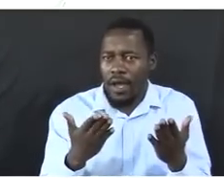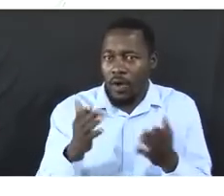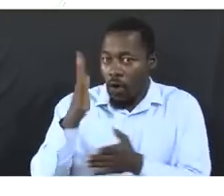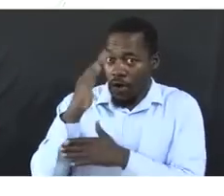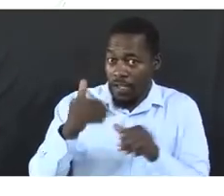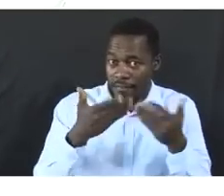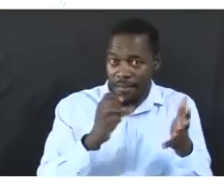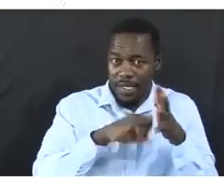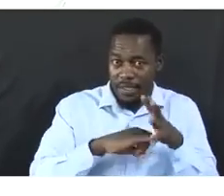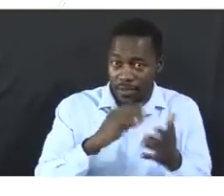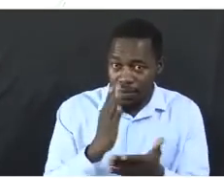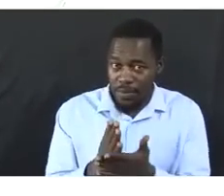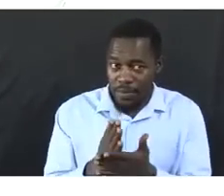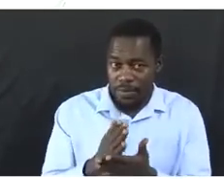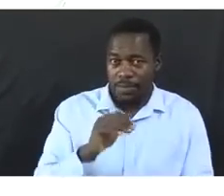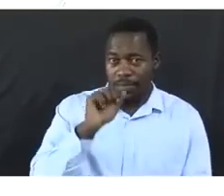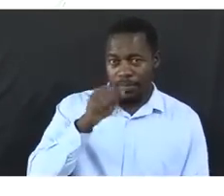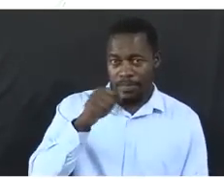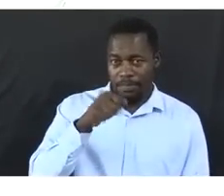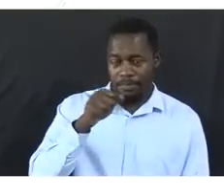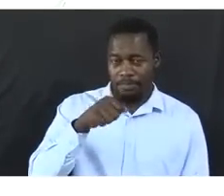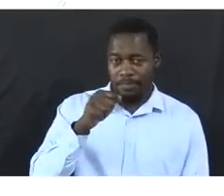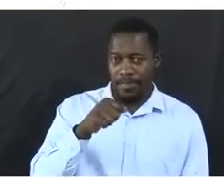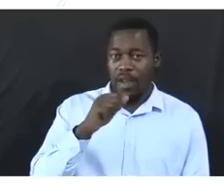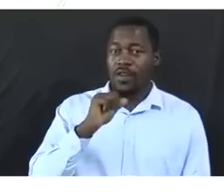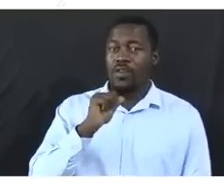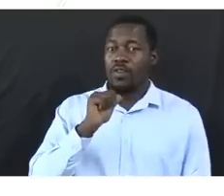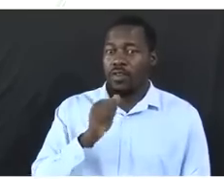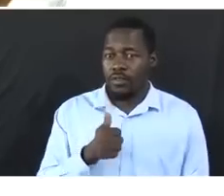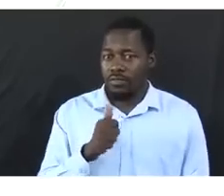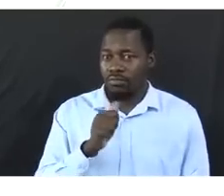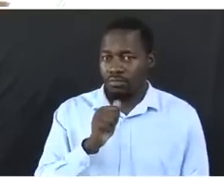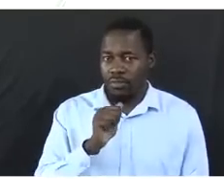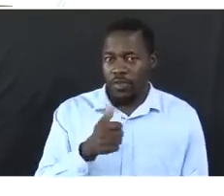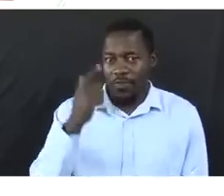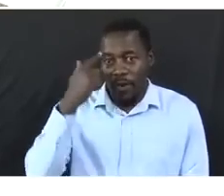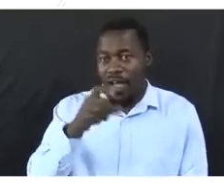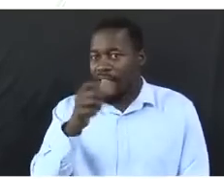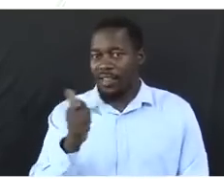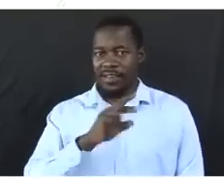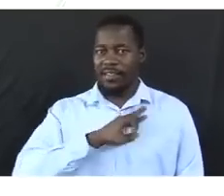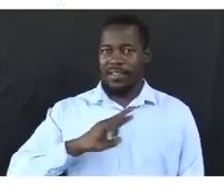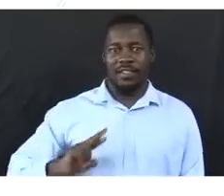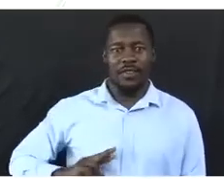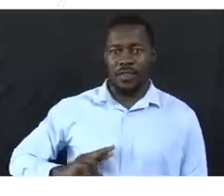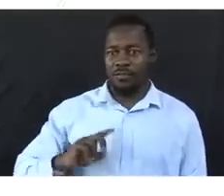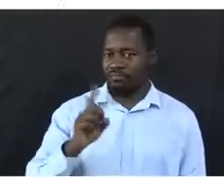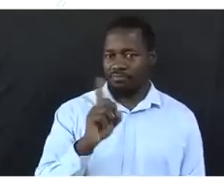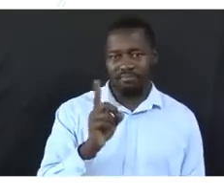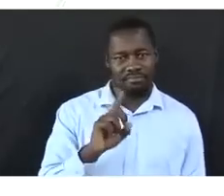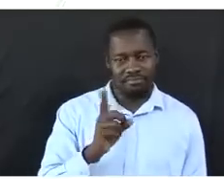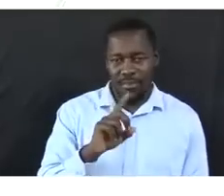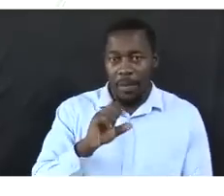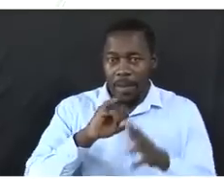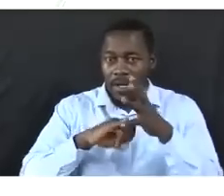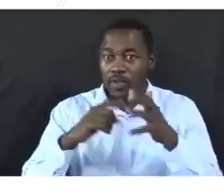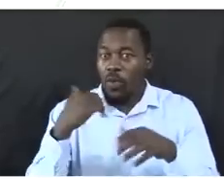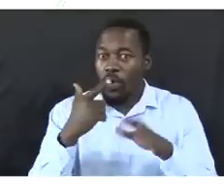Okay? I said it's not for the gods of other religions. The originator of marriage is